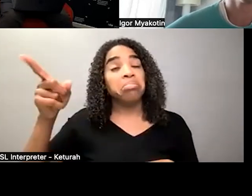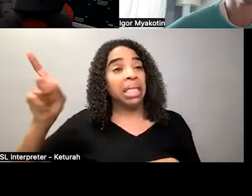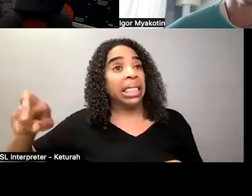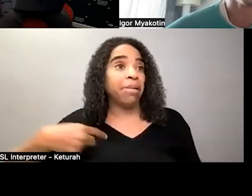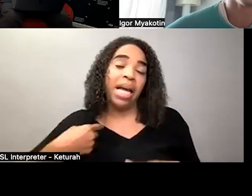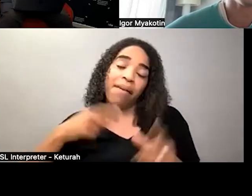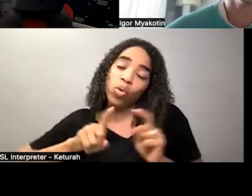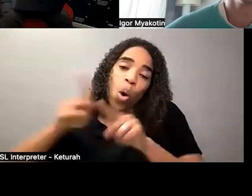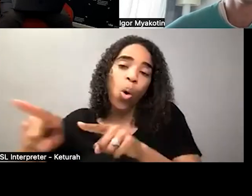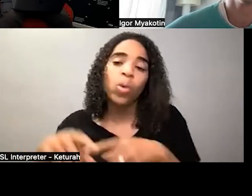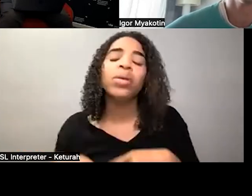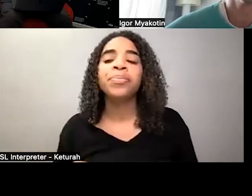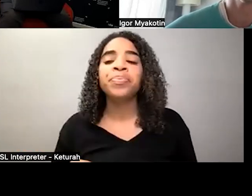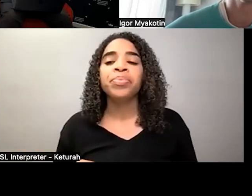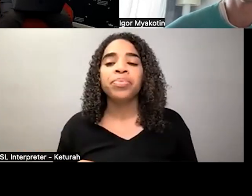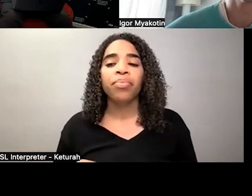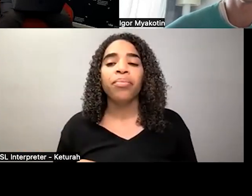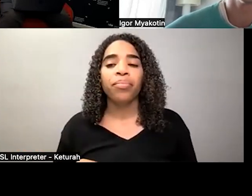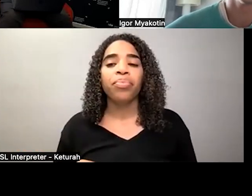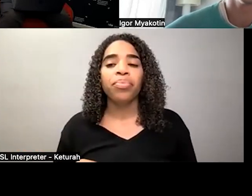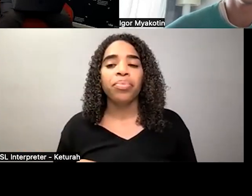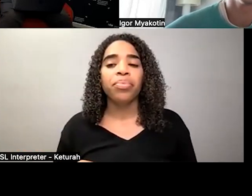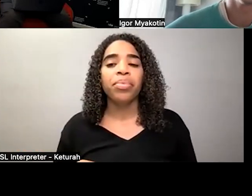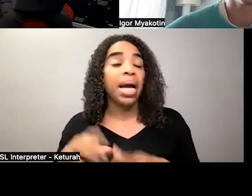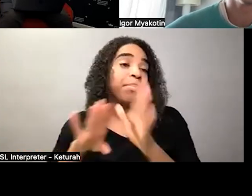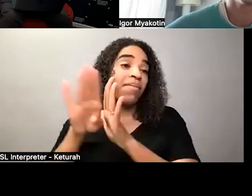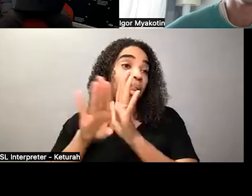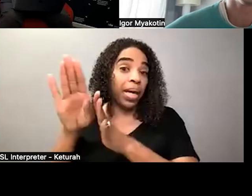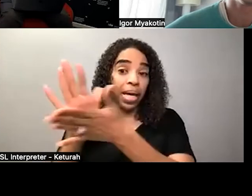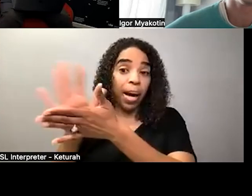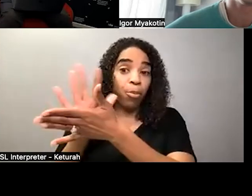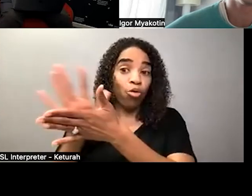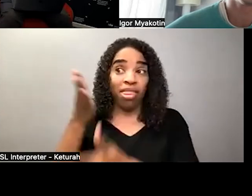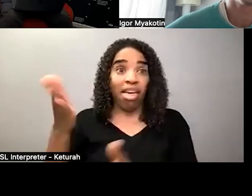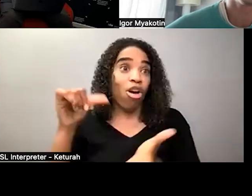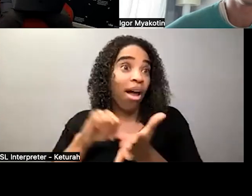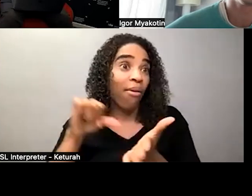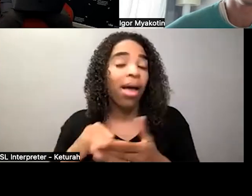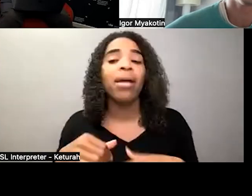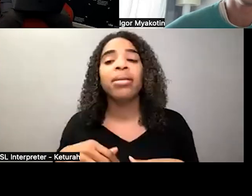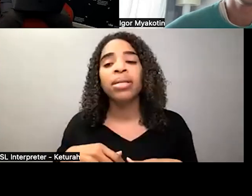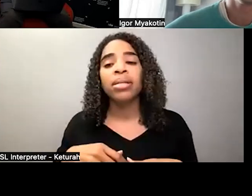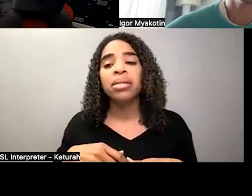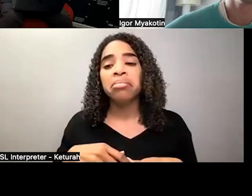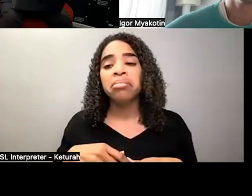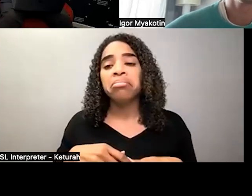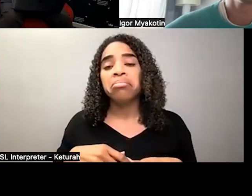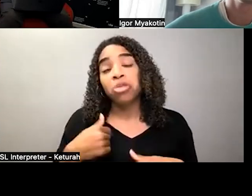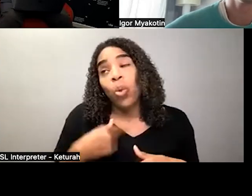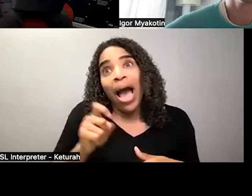go for now. And then yeah, I'm developing a movie in Iran that at some point I should go